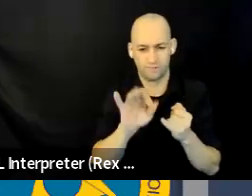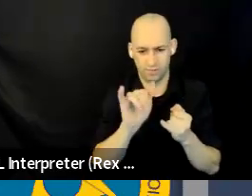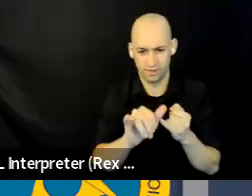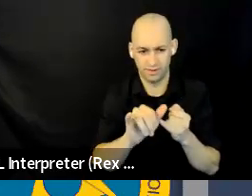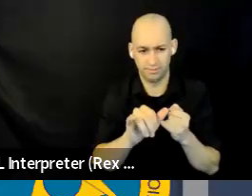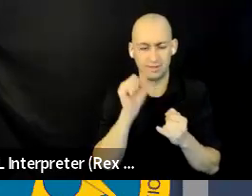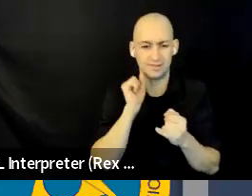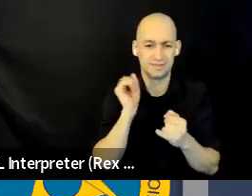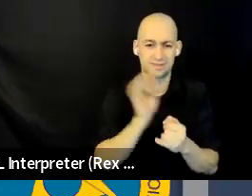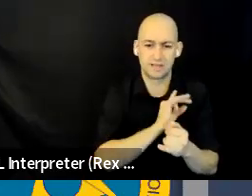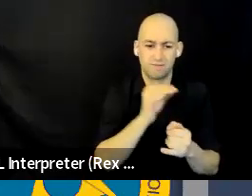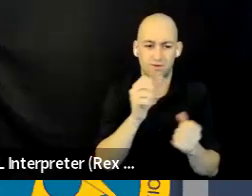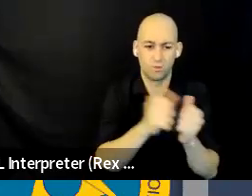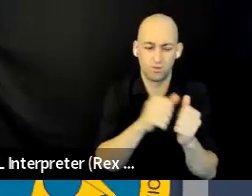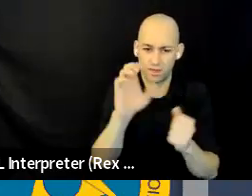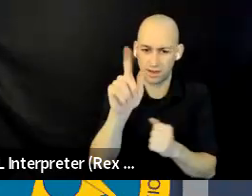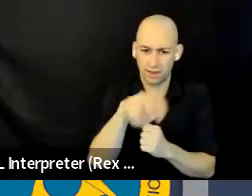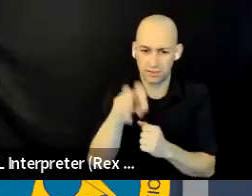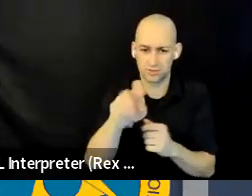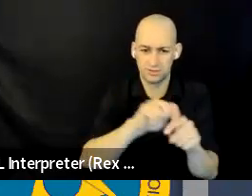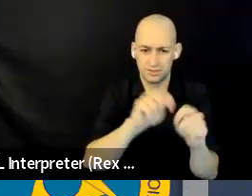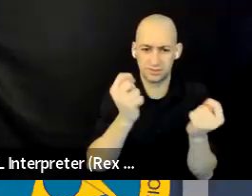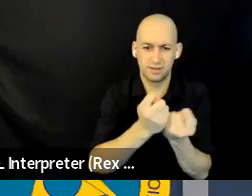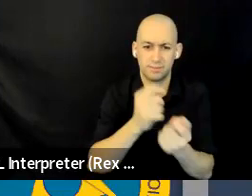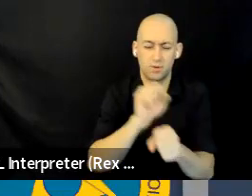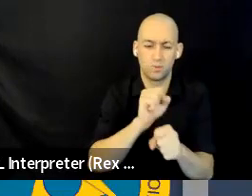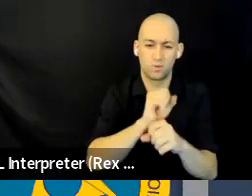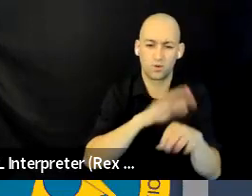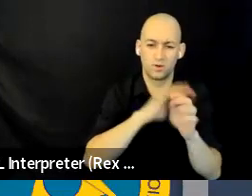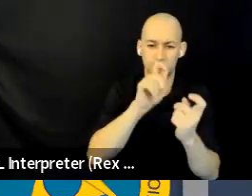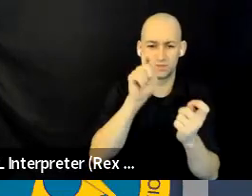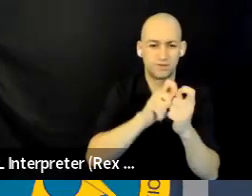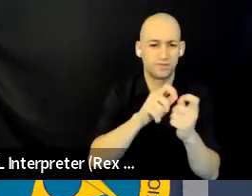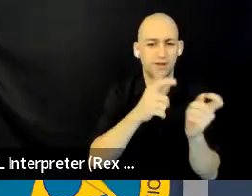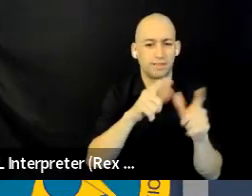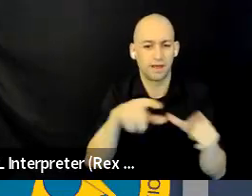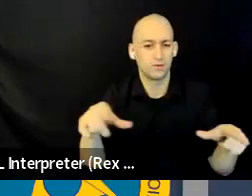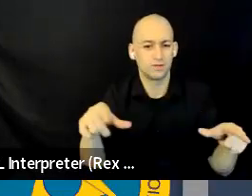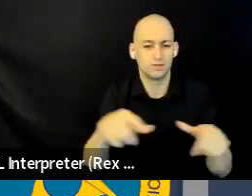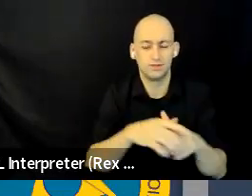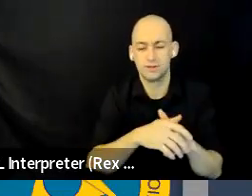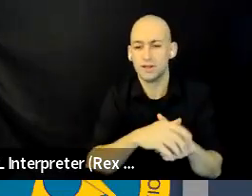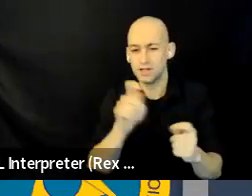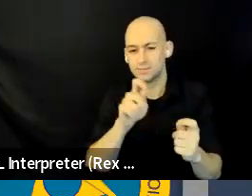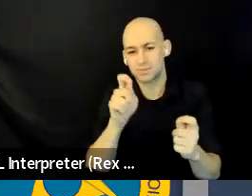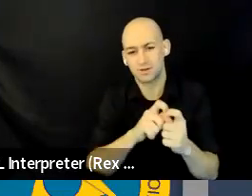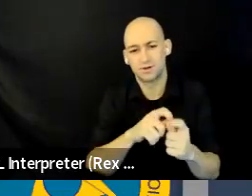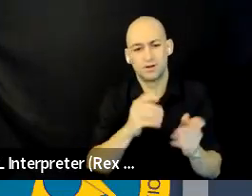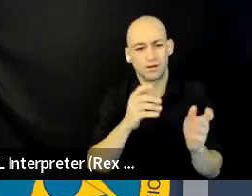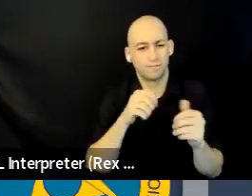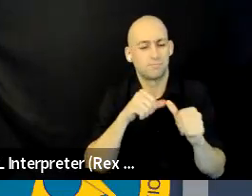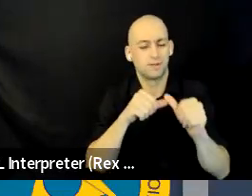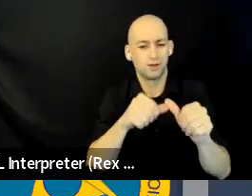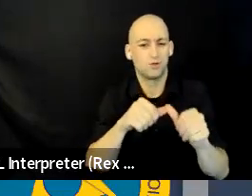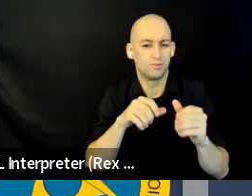our Caltrans team, is continuing to work on specific language. In particular, we are continuing to coordinate